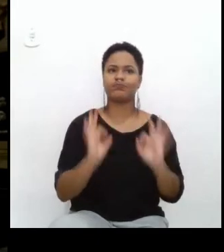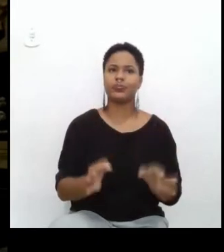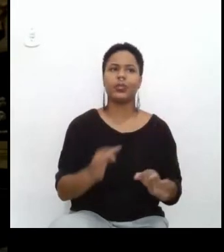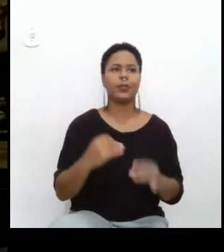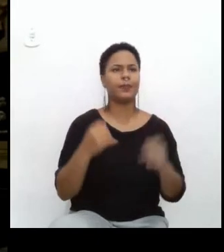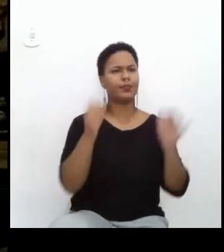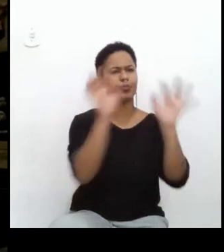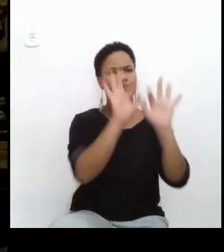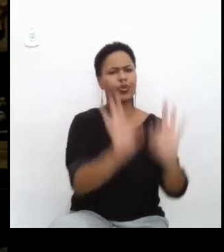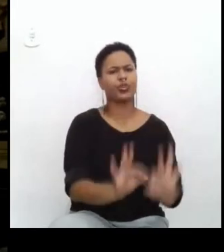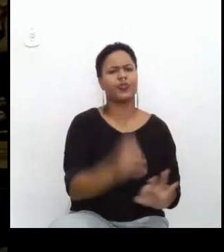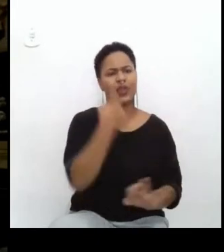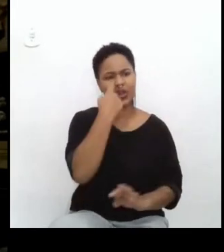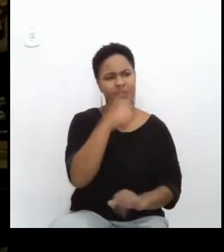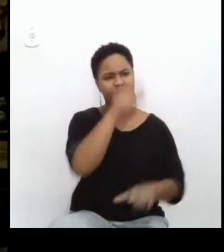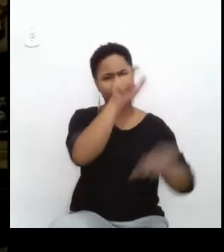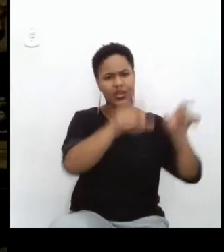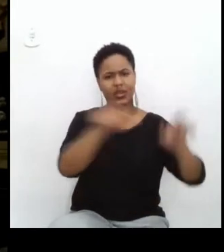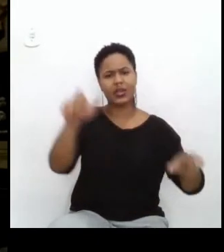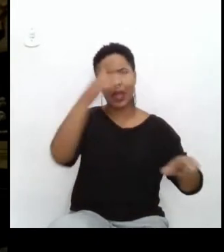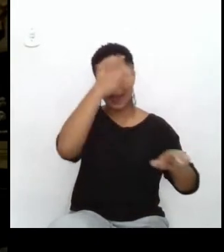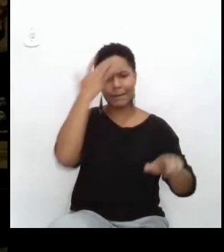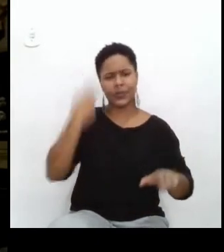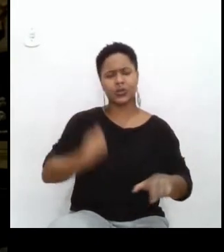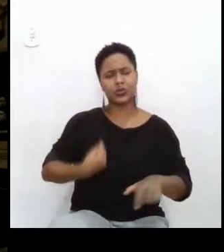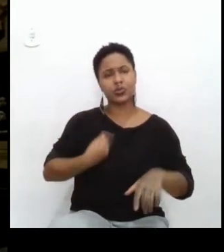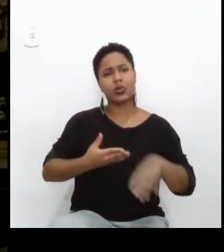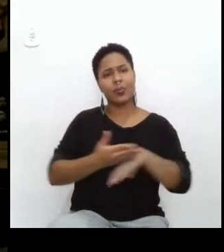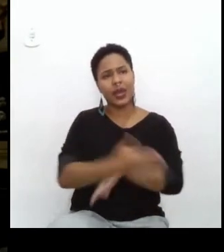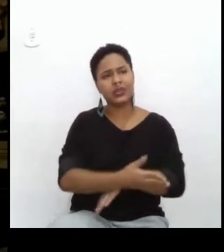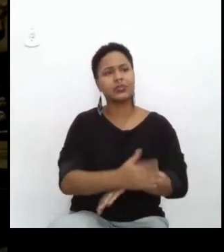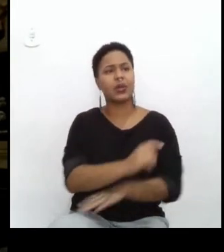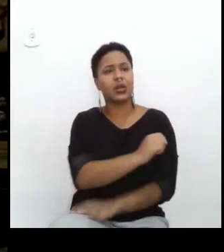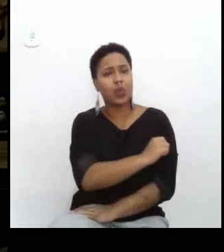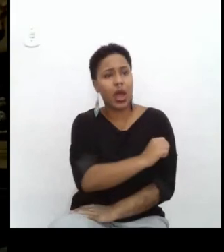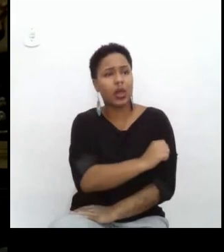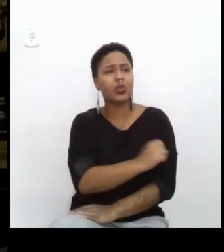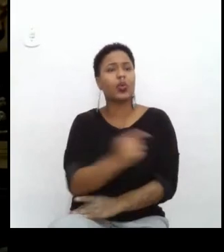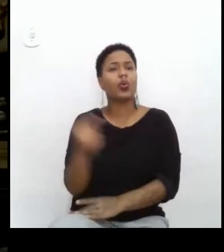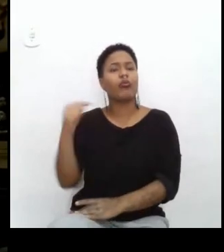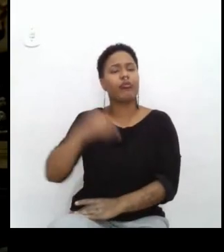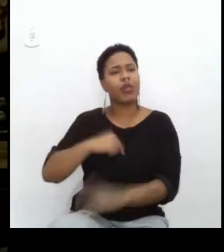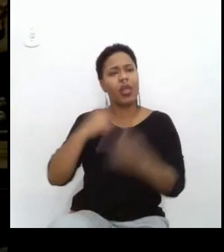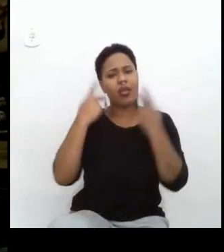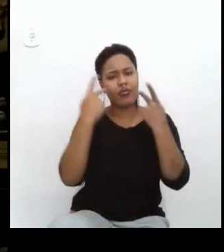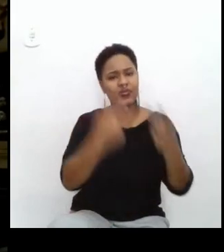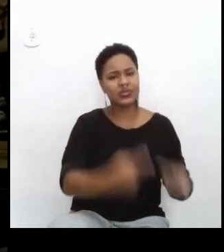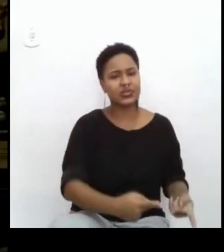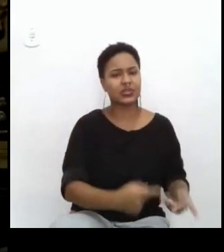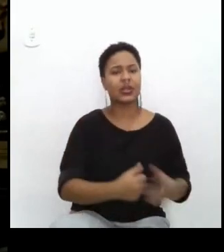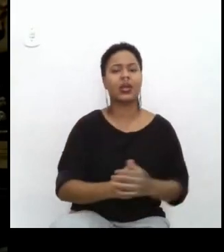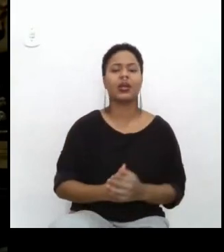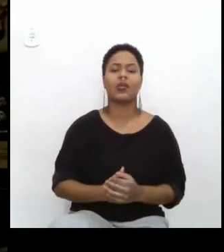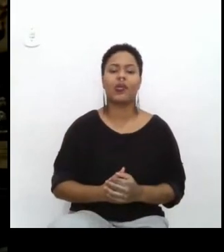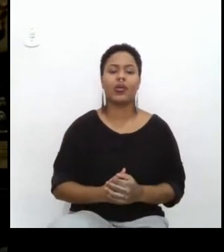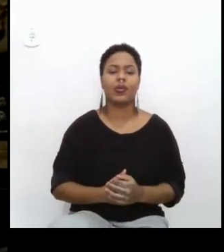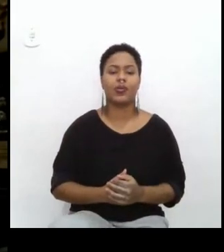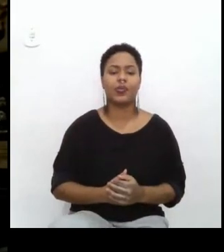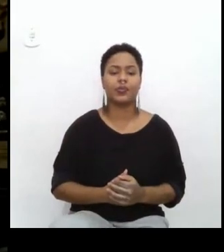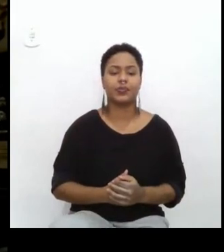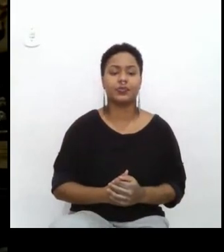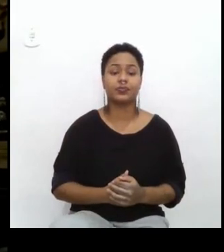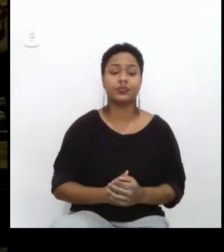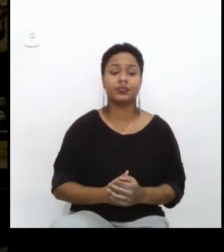at the end you Call it what you don't get on